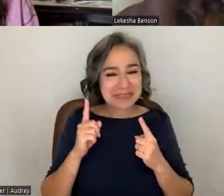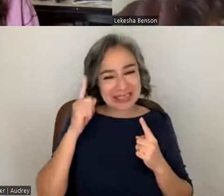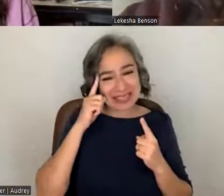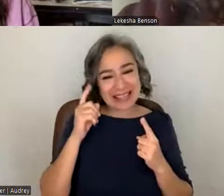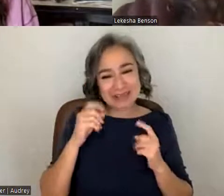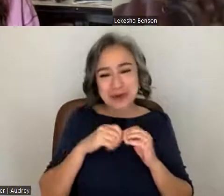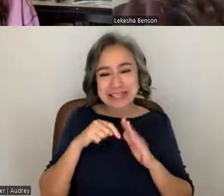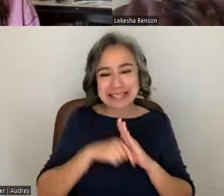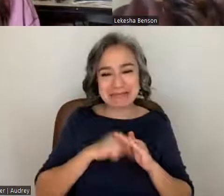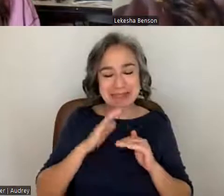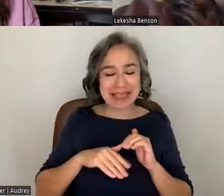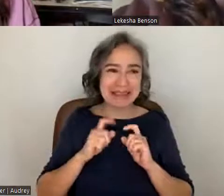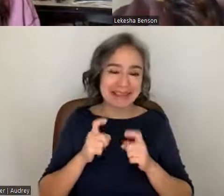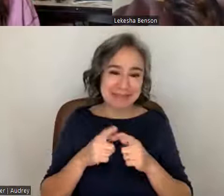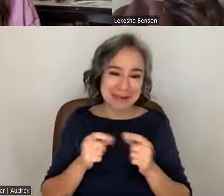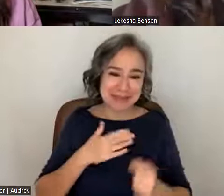cards.